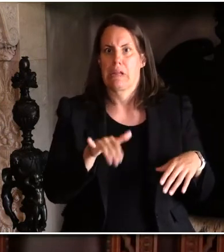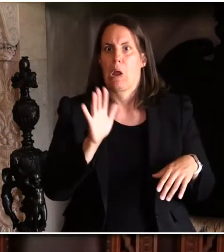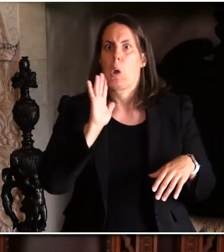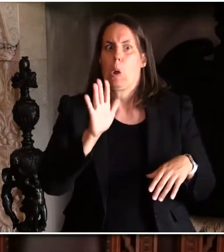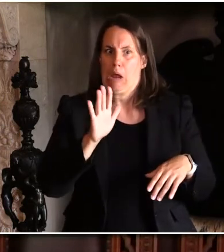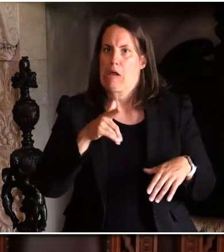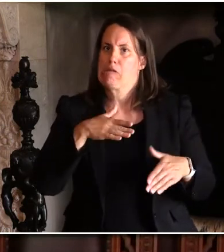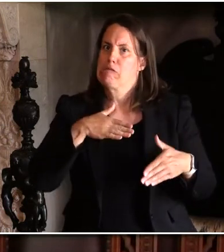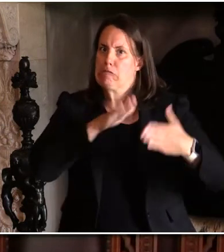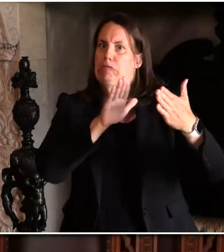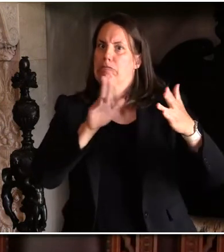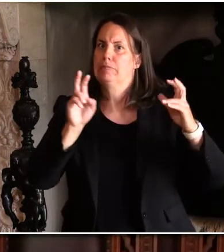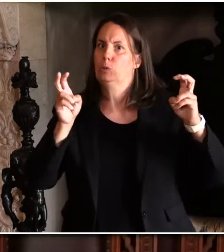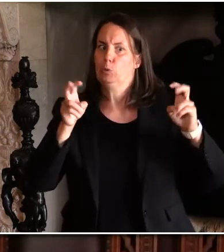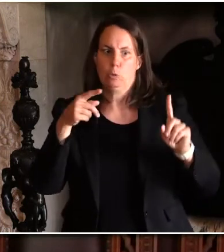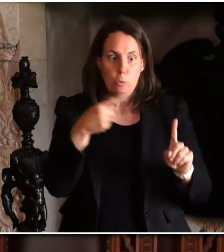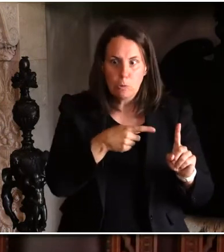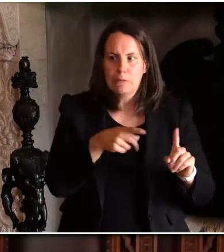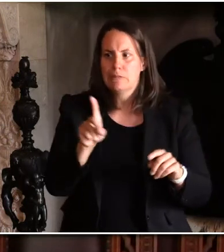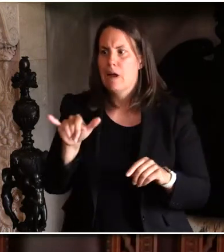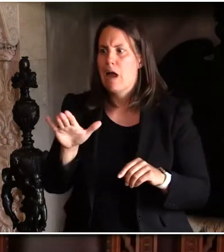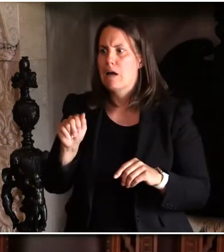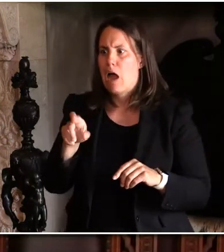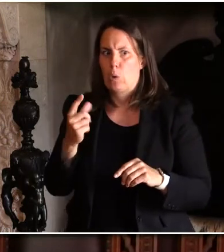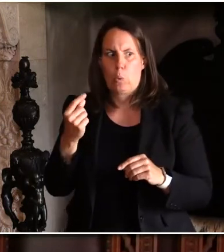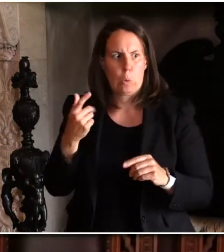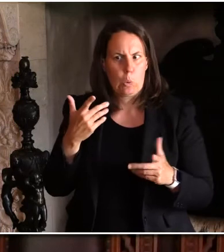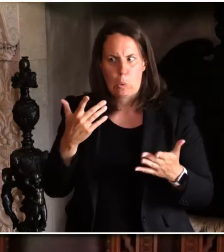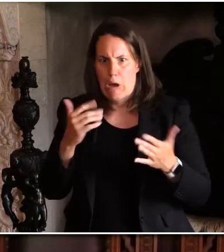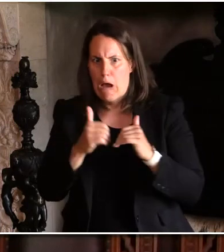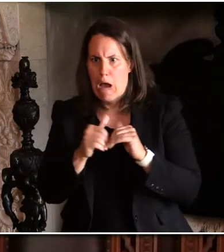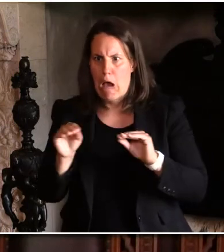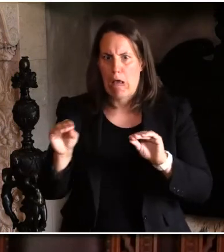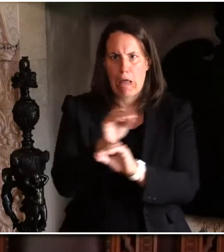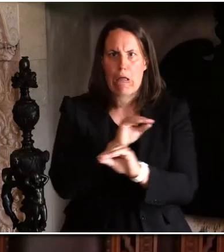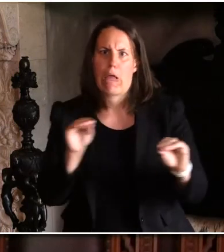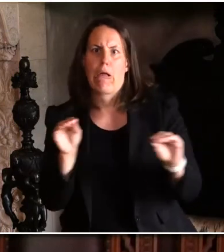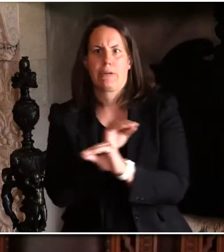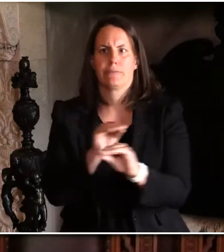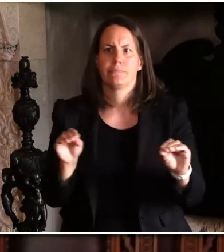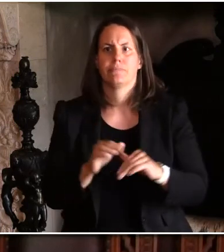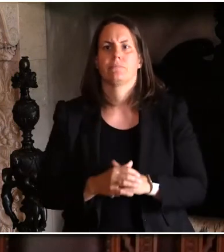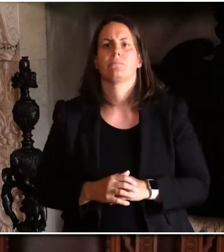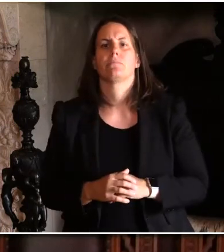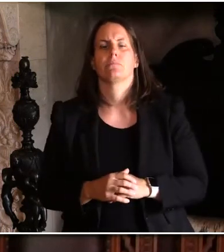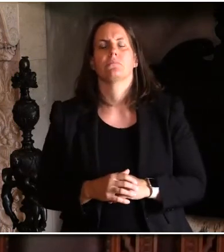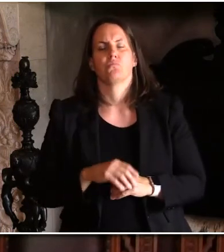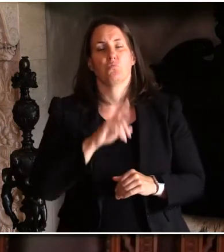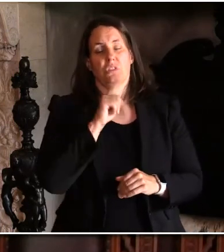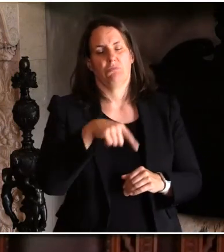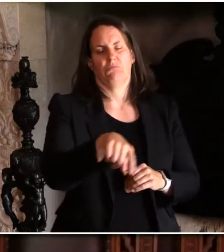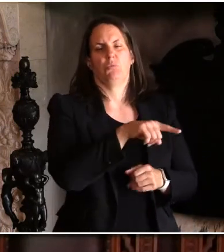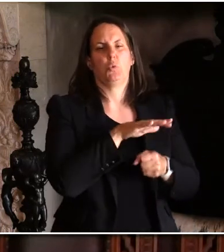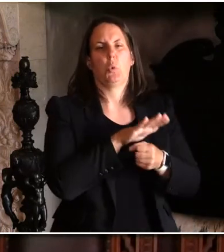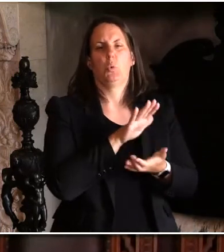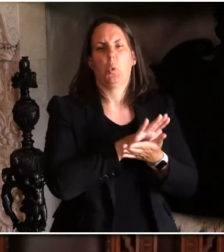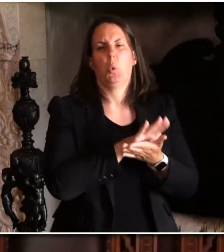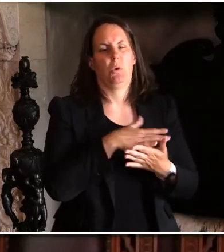That said, I know school districts are well aware of that. In fact, I'm sure they're thinking this through right